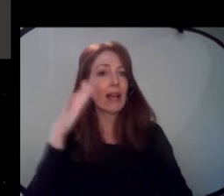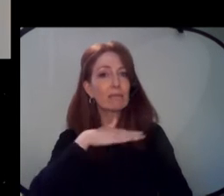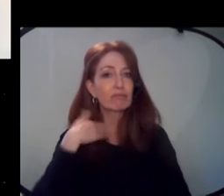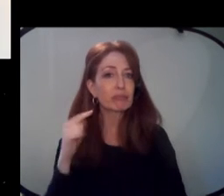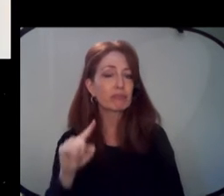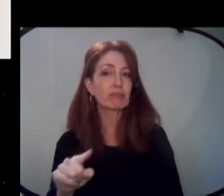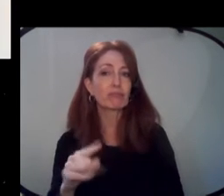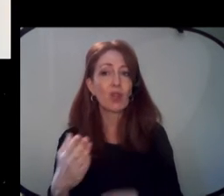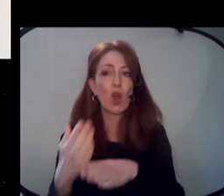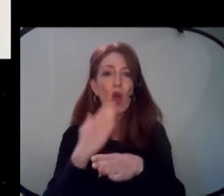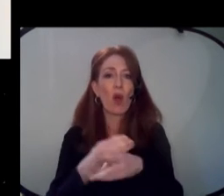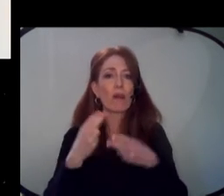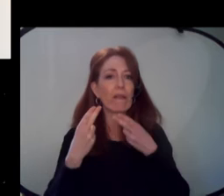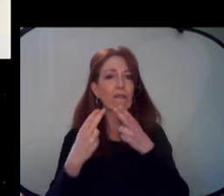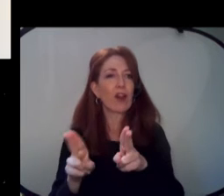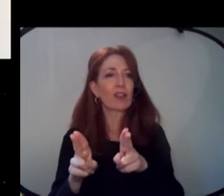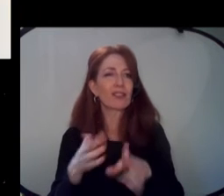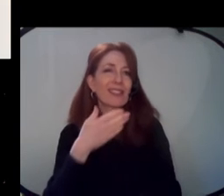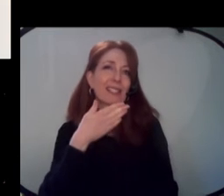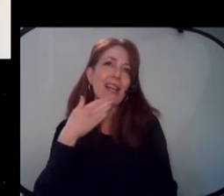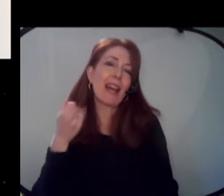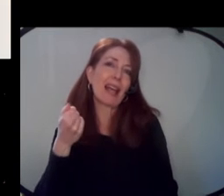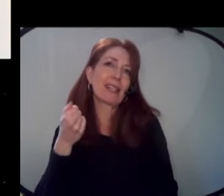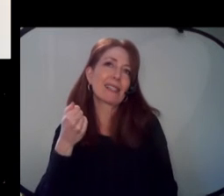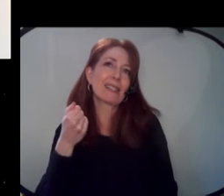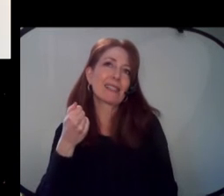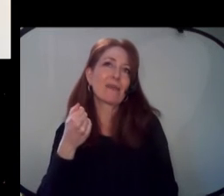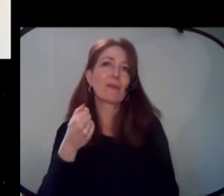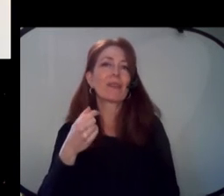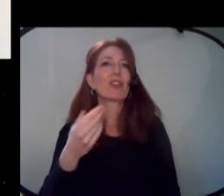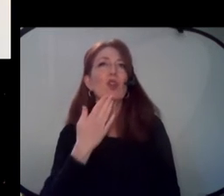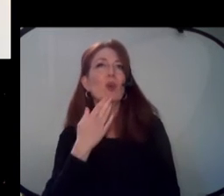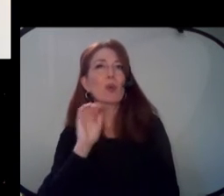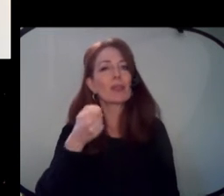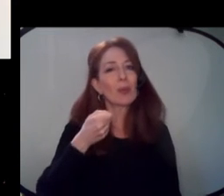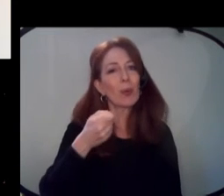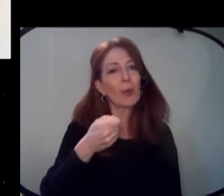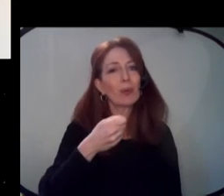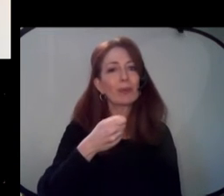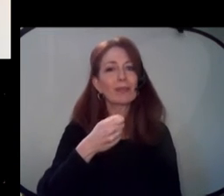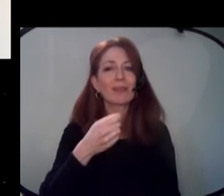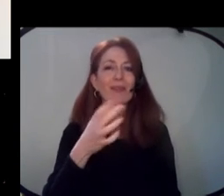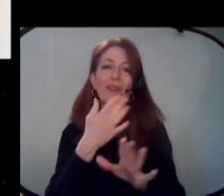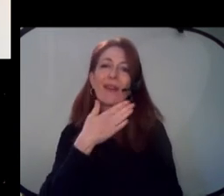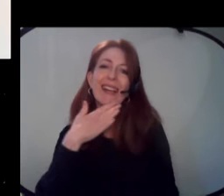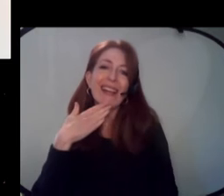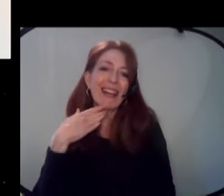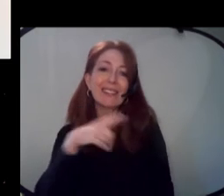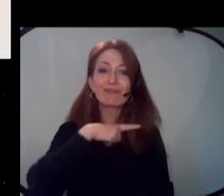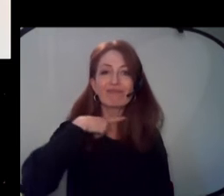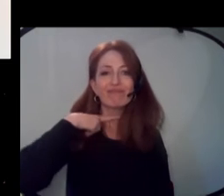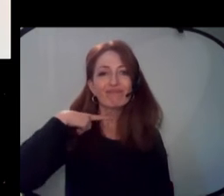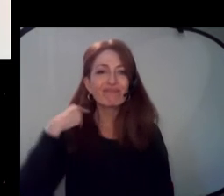kind of rather sort of polite use of a sword to neatly slice the chap's head off. There's none of that going on here. She's